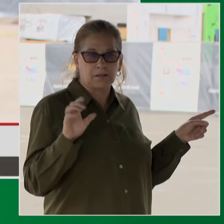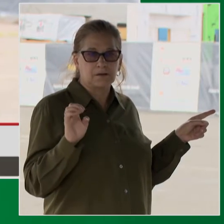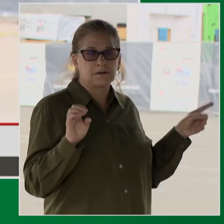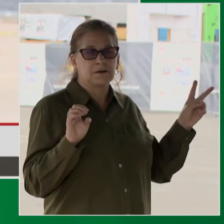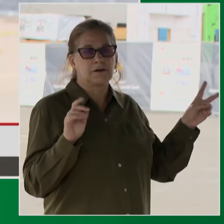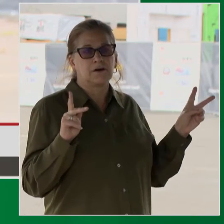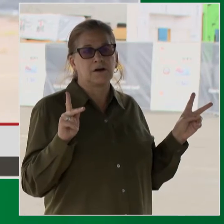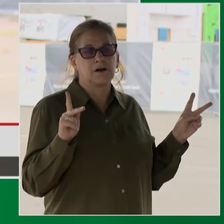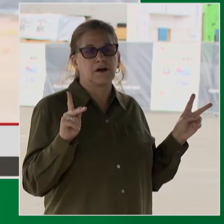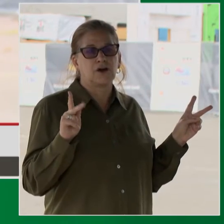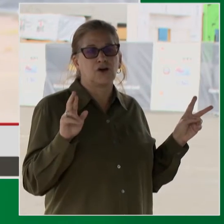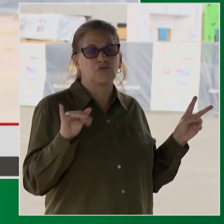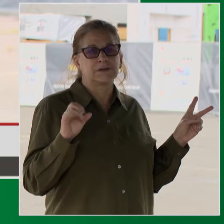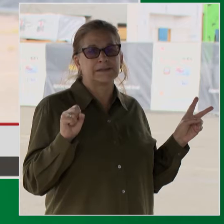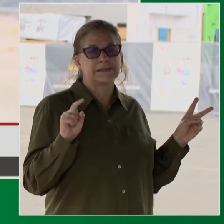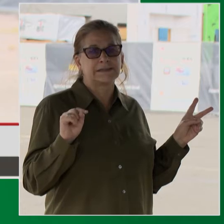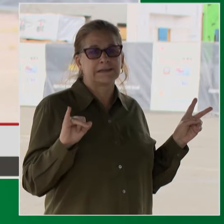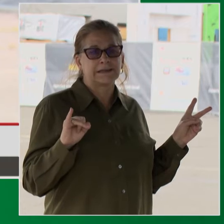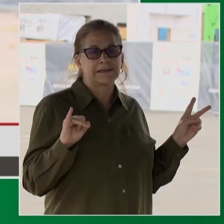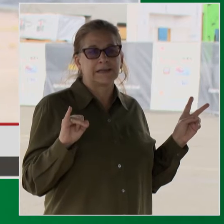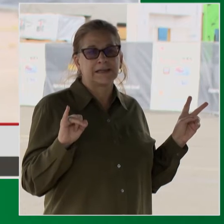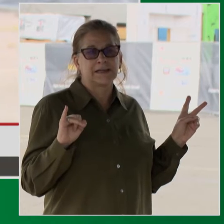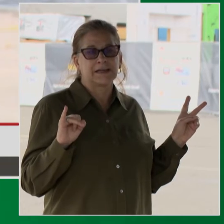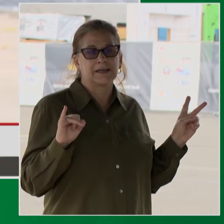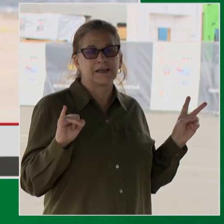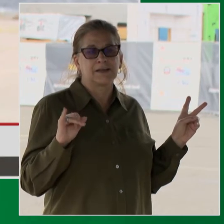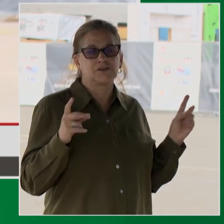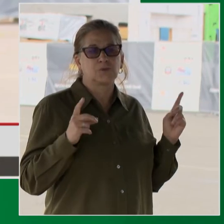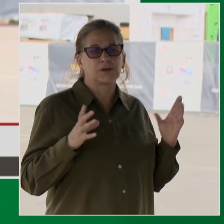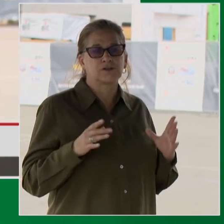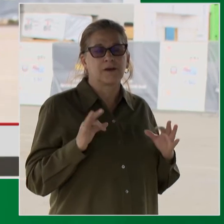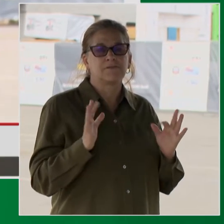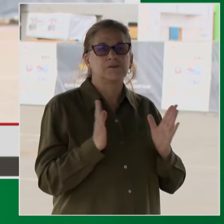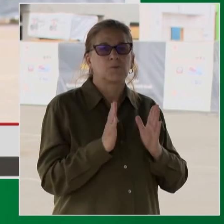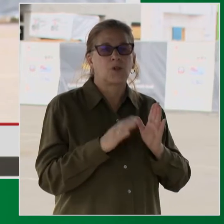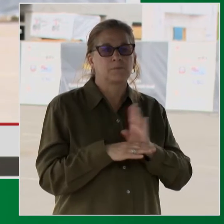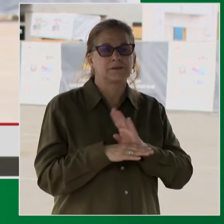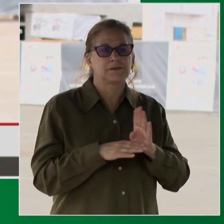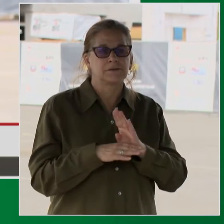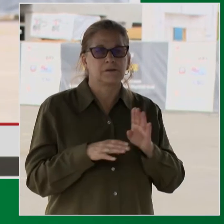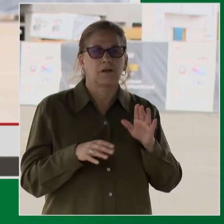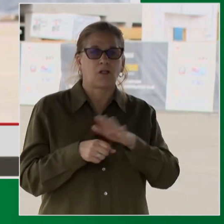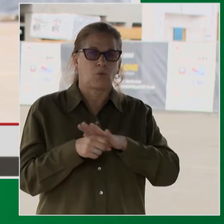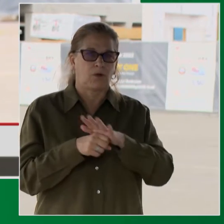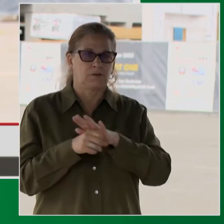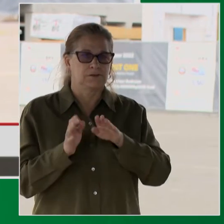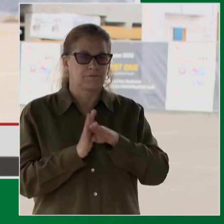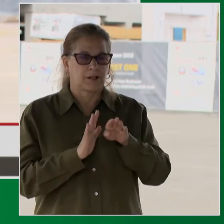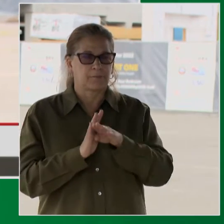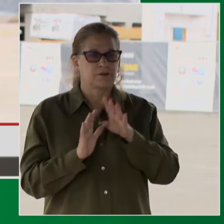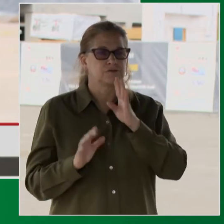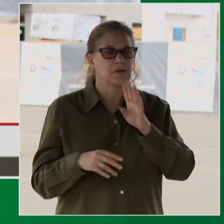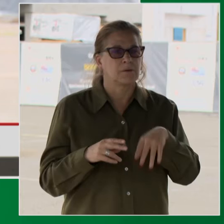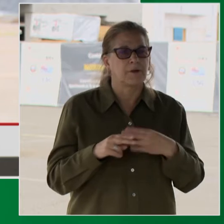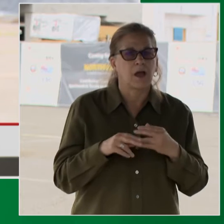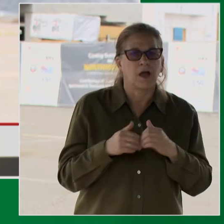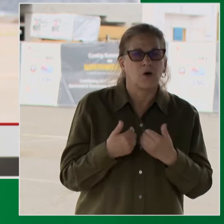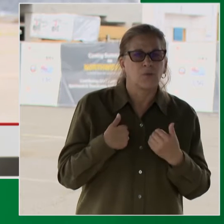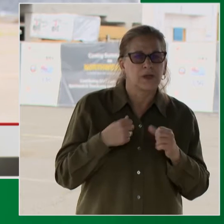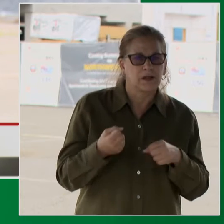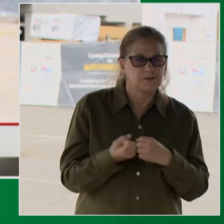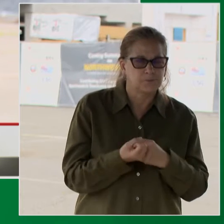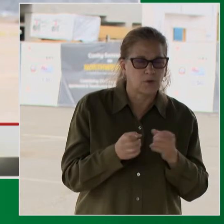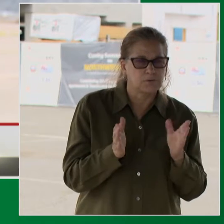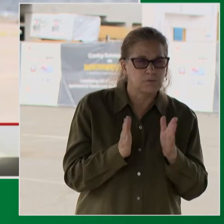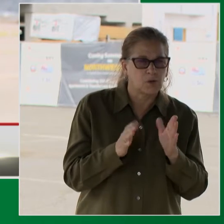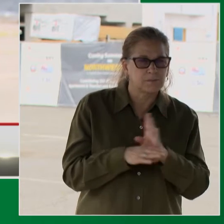of this Department of Small Local Business Development. Hello. Thanks for being here, Christy, to talk about how we support small businesses as well